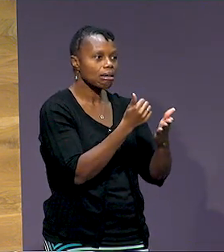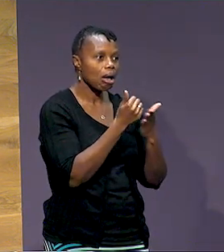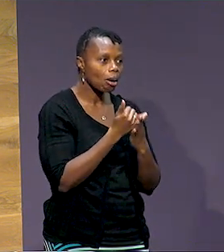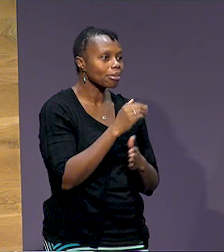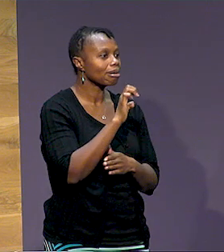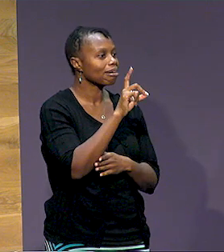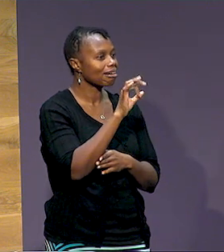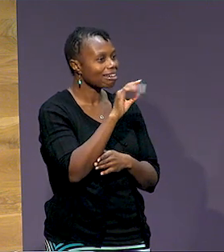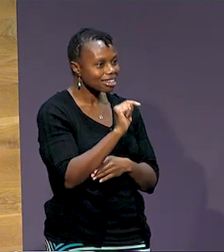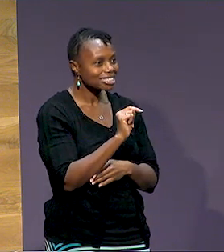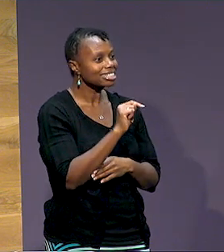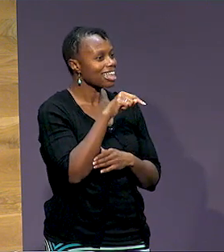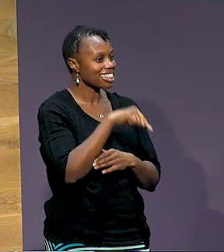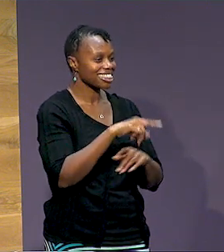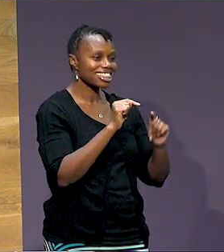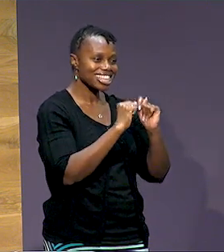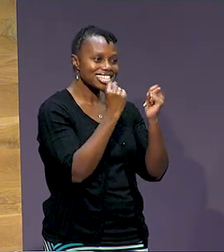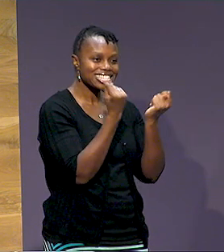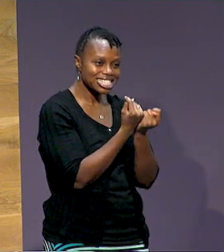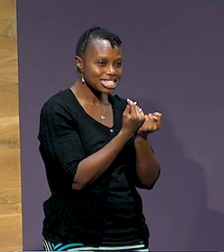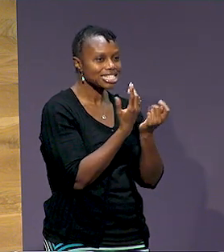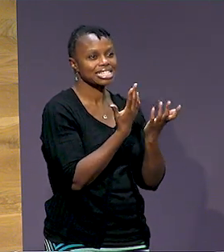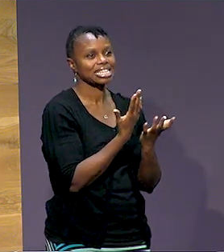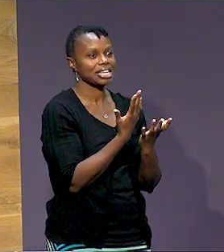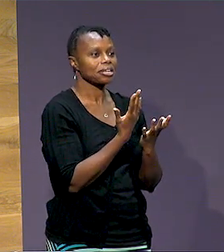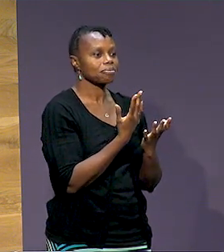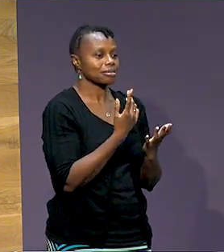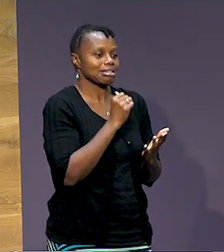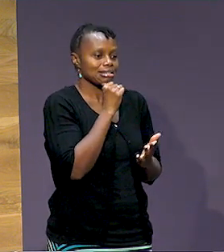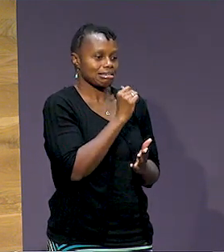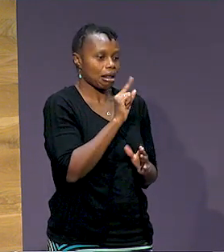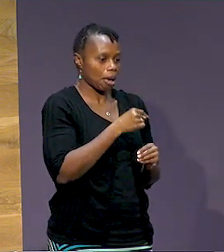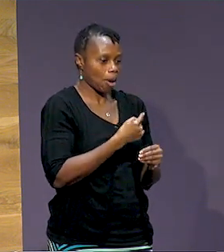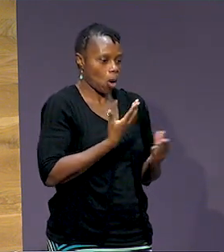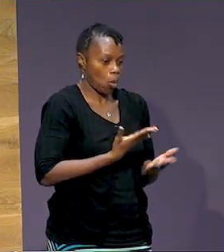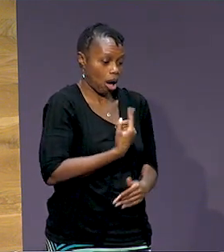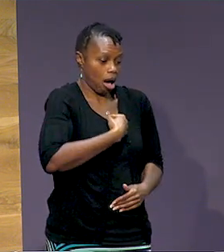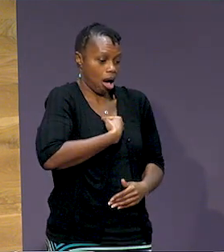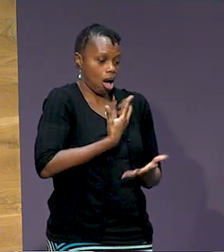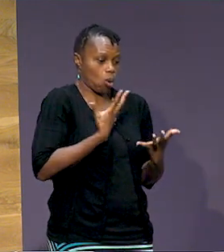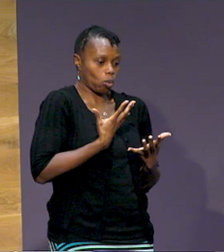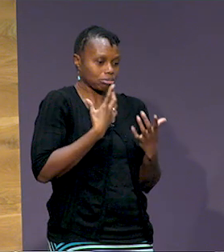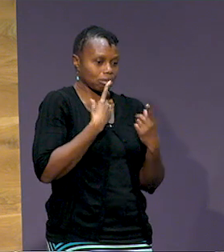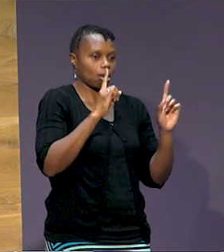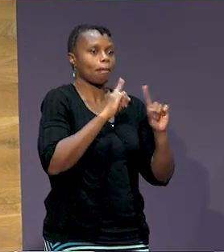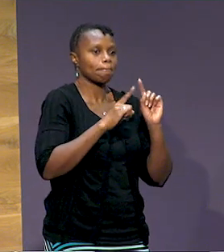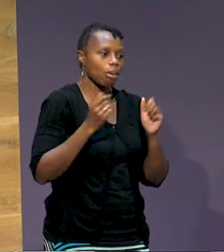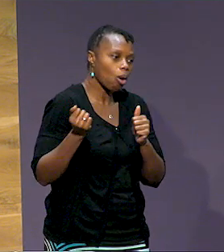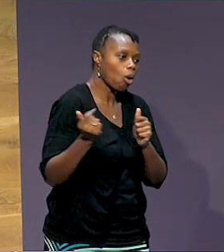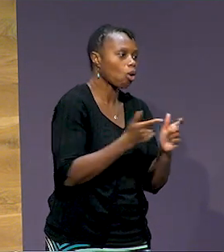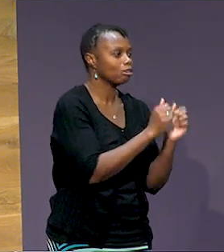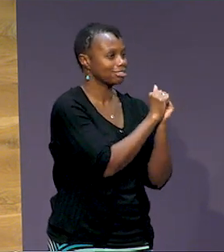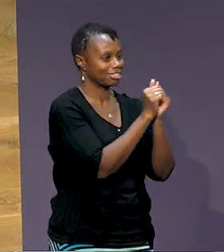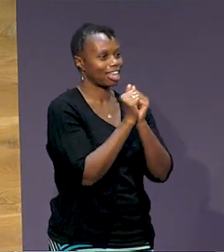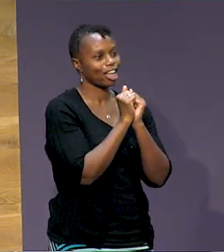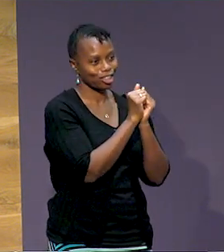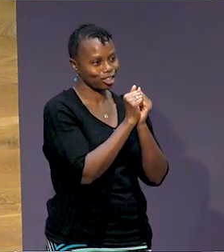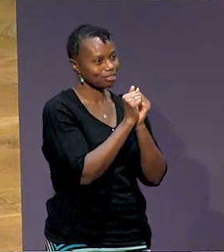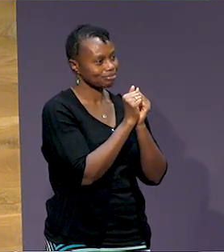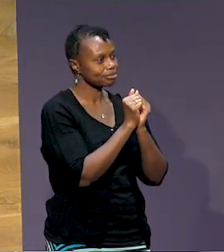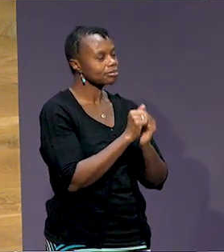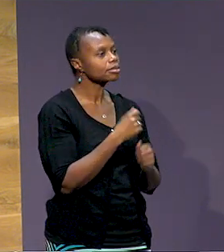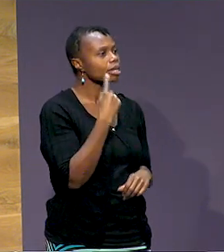team for what we want to accomplish, not necessarily what just one of us wants to accomplish. That said, I do think one thing that